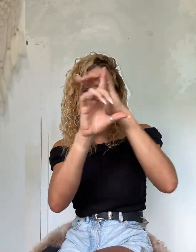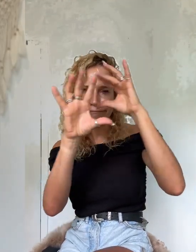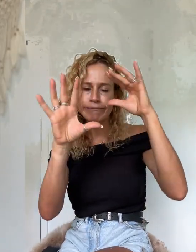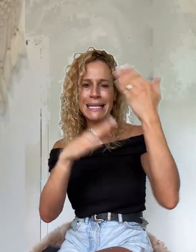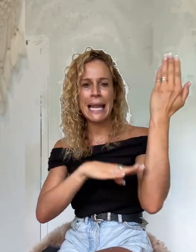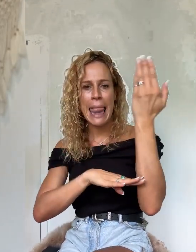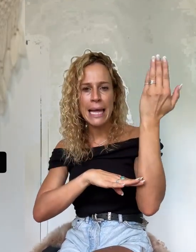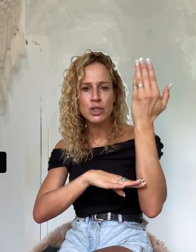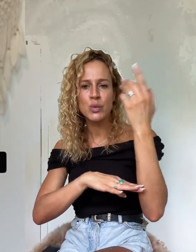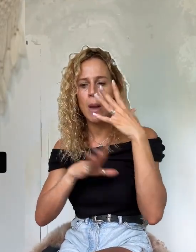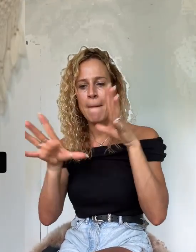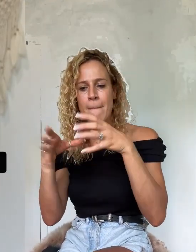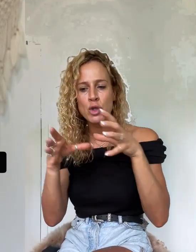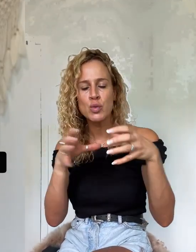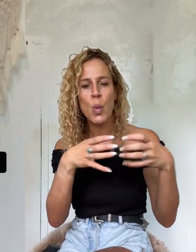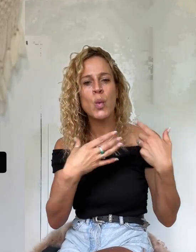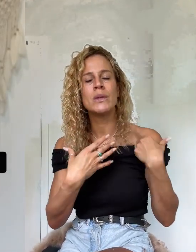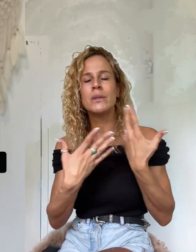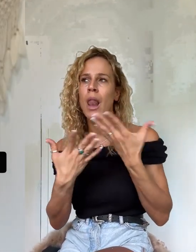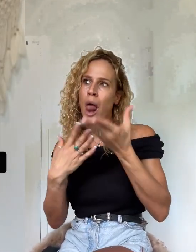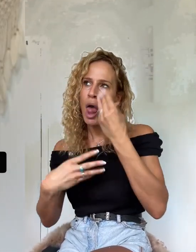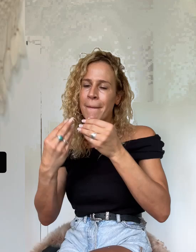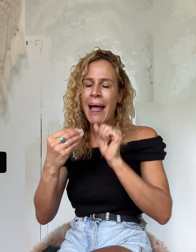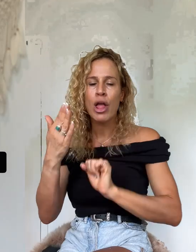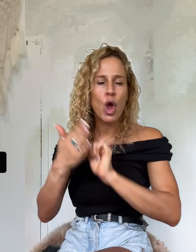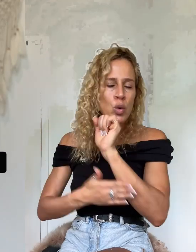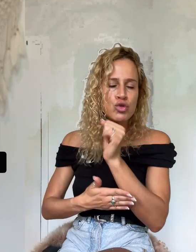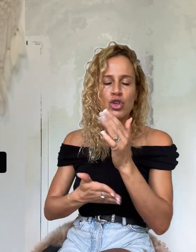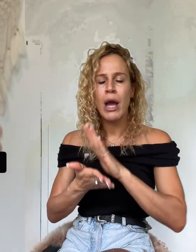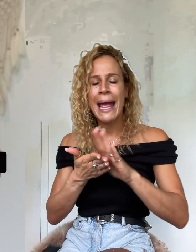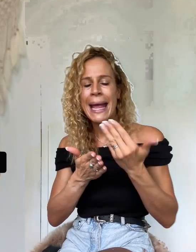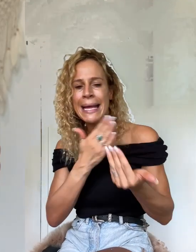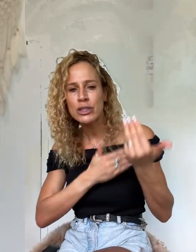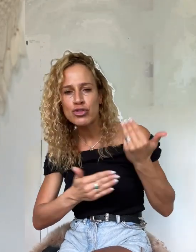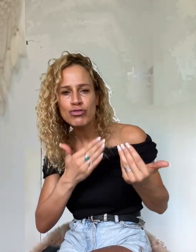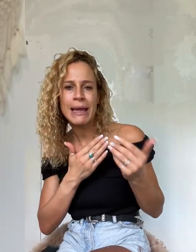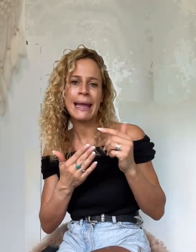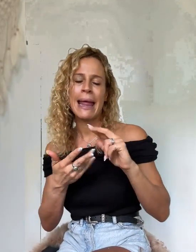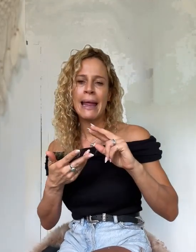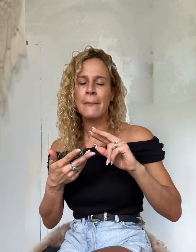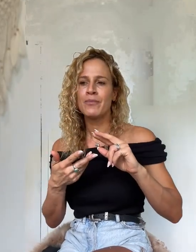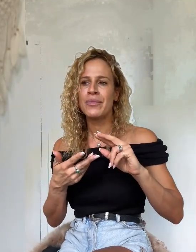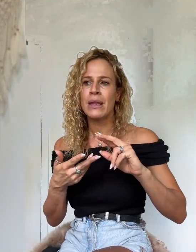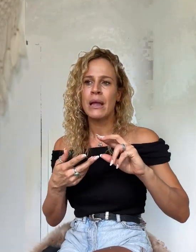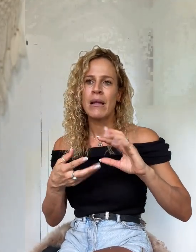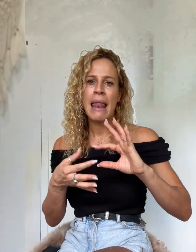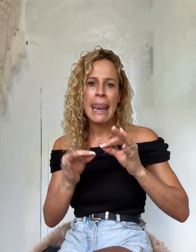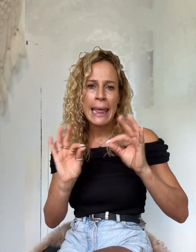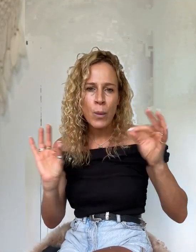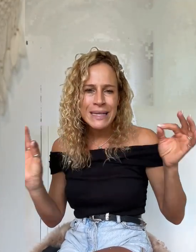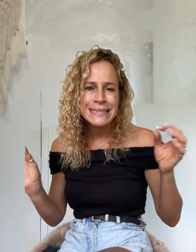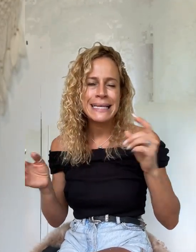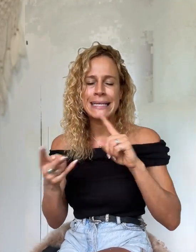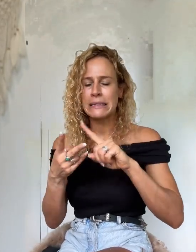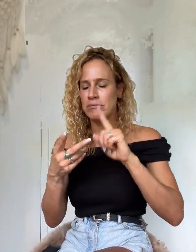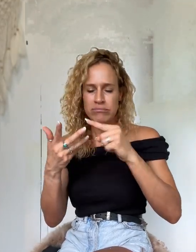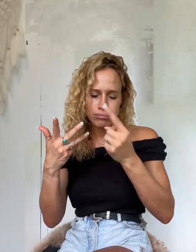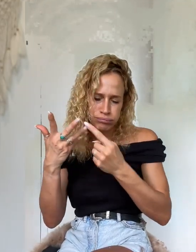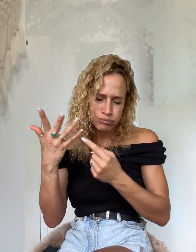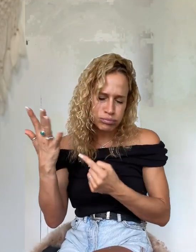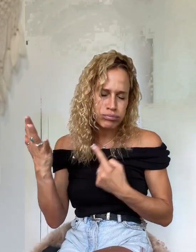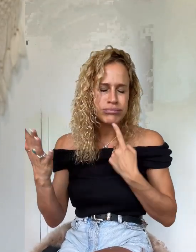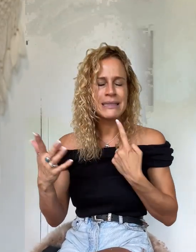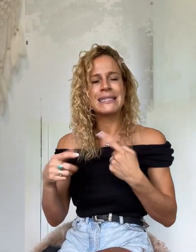linguistical elements, and do modules that were really thorough. You're not going to get that with something